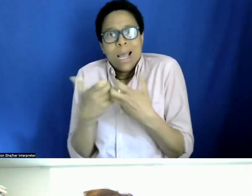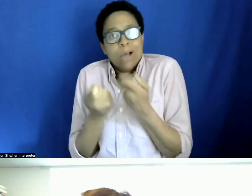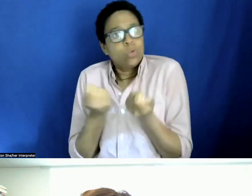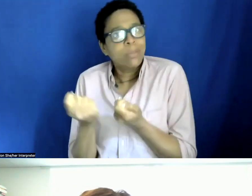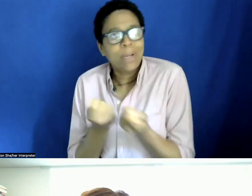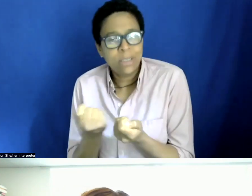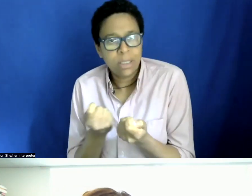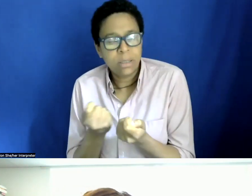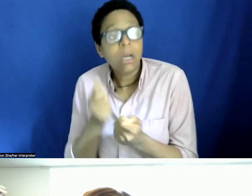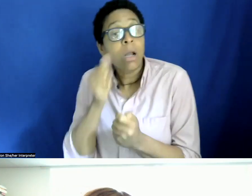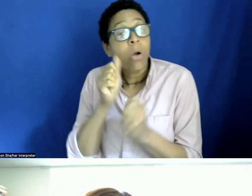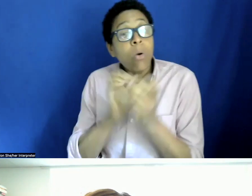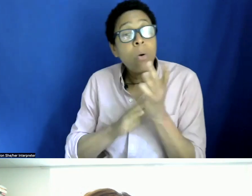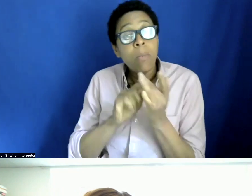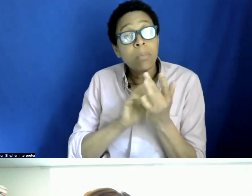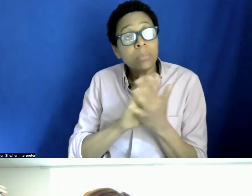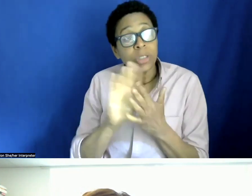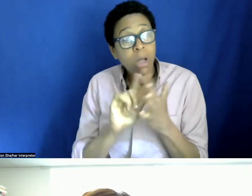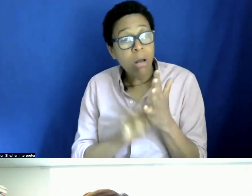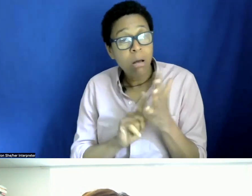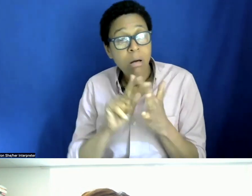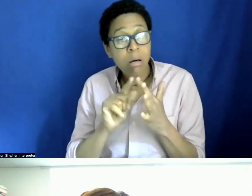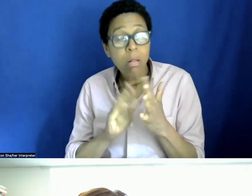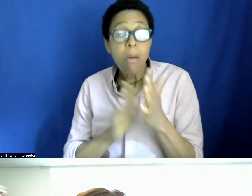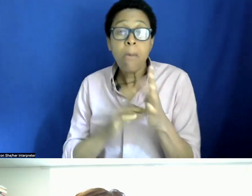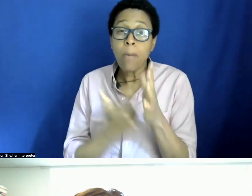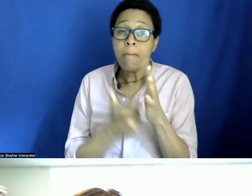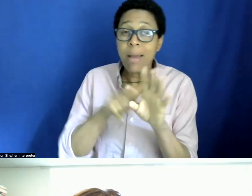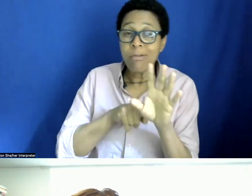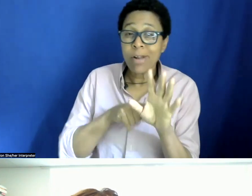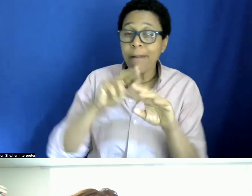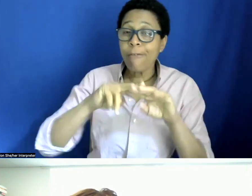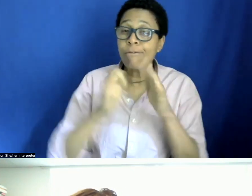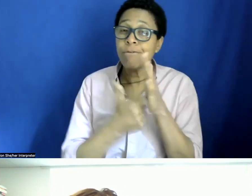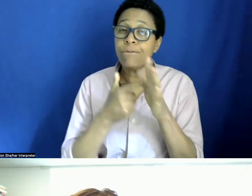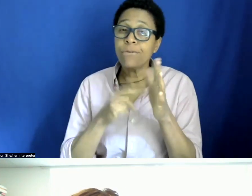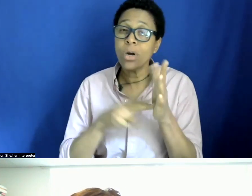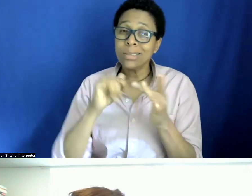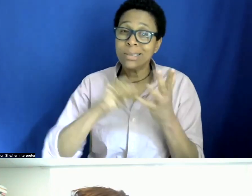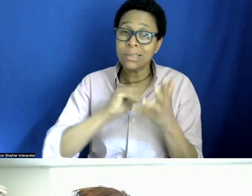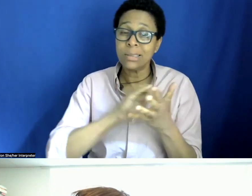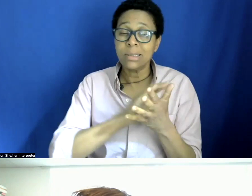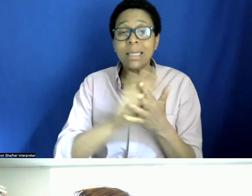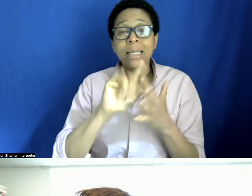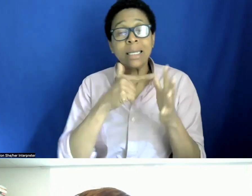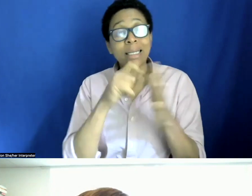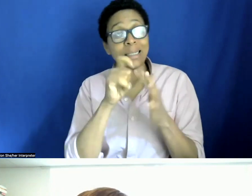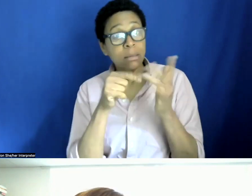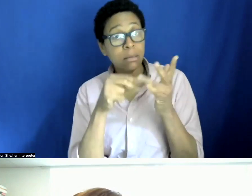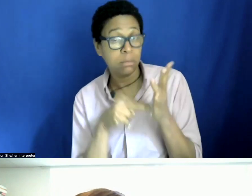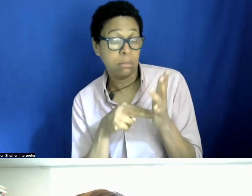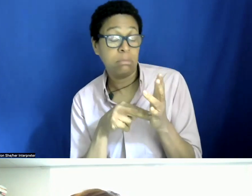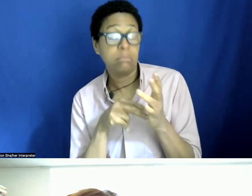Mary Frances Heaton's were probably perhaps some of the core work that's been left to us. These are the samplers, and they